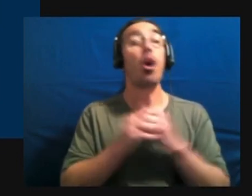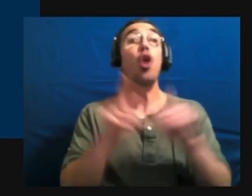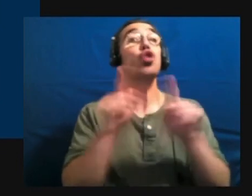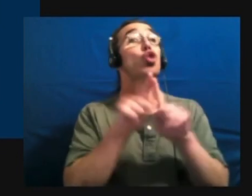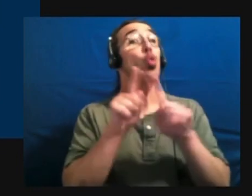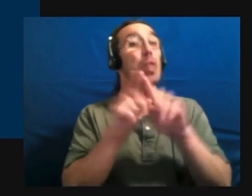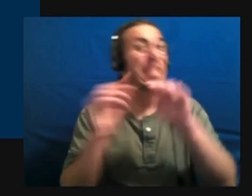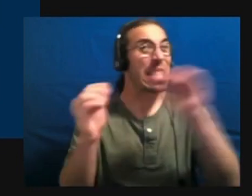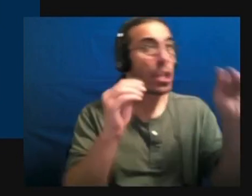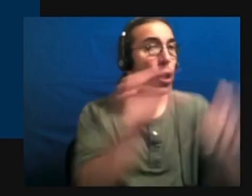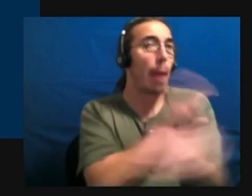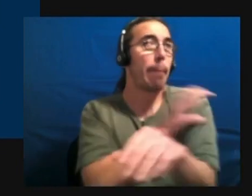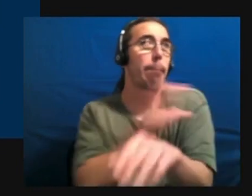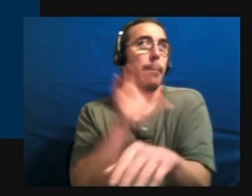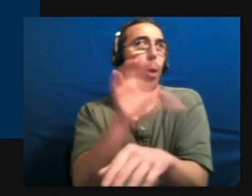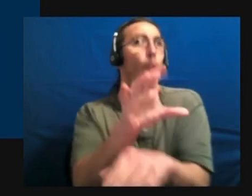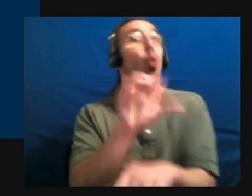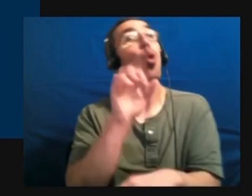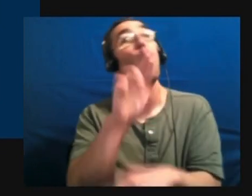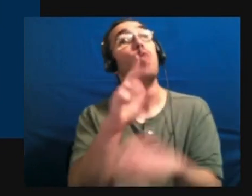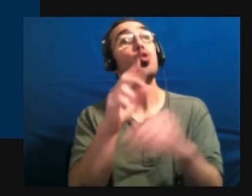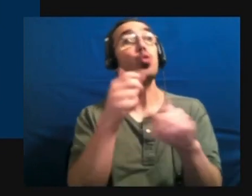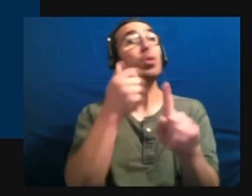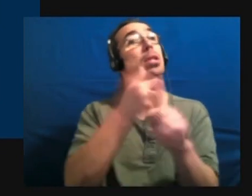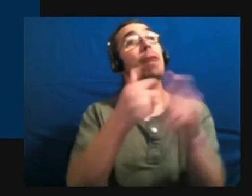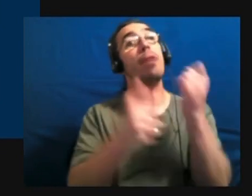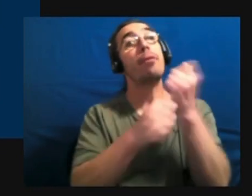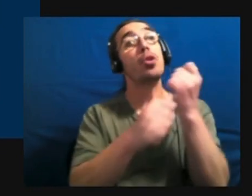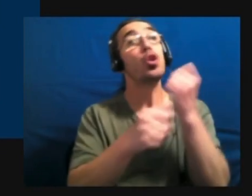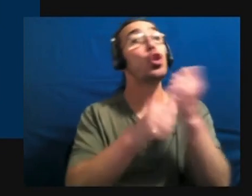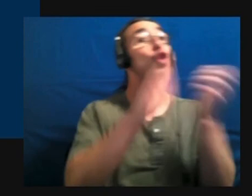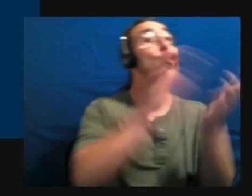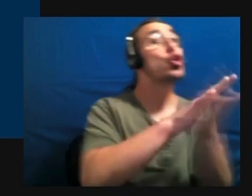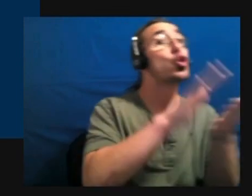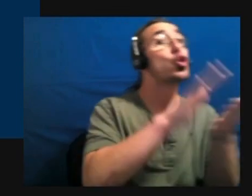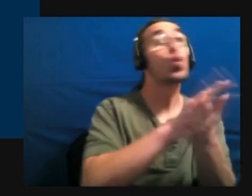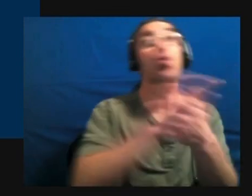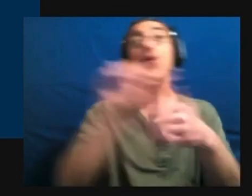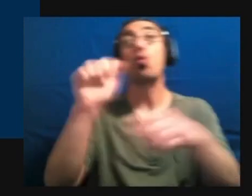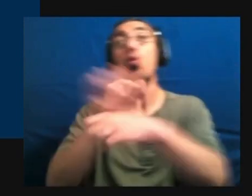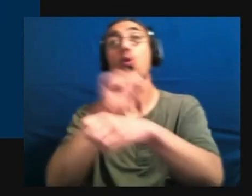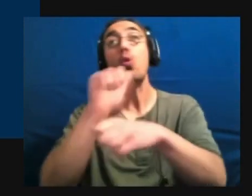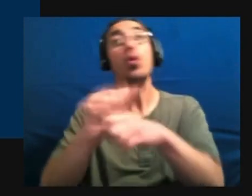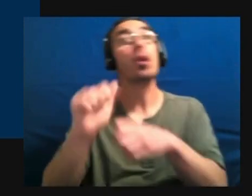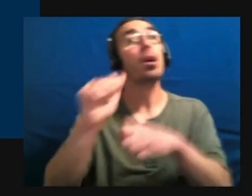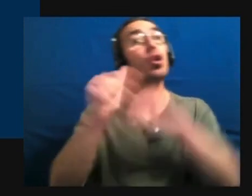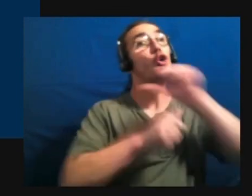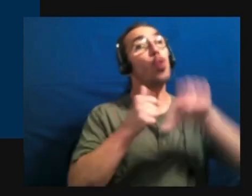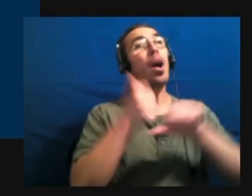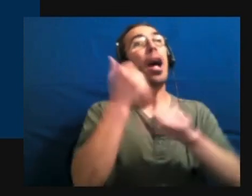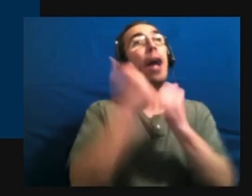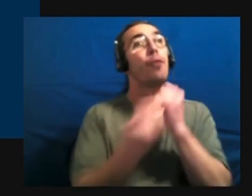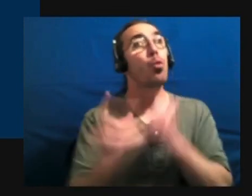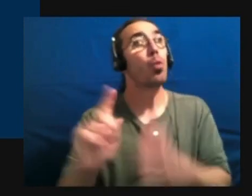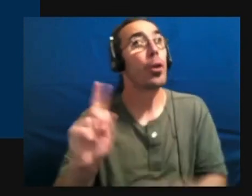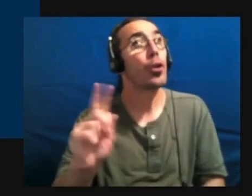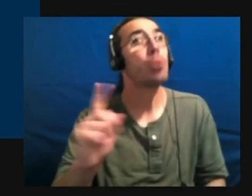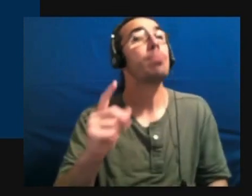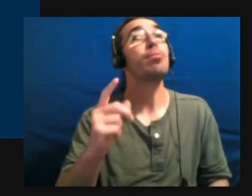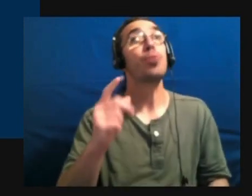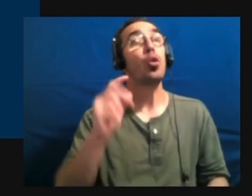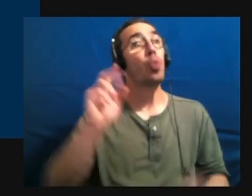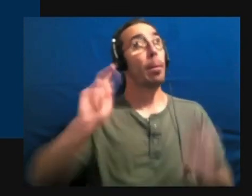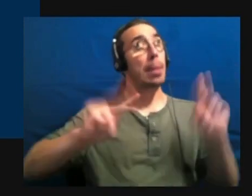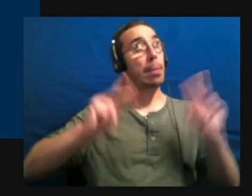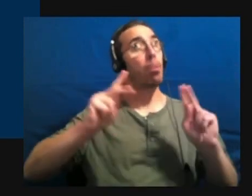to self-advocate in schools, everywhere, so that people understand